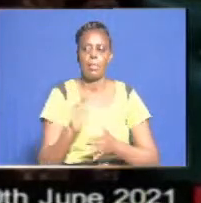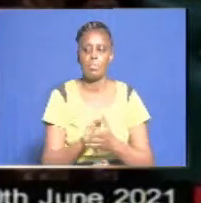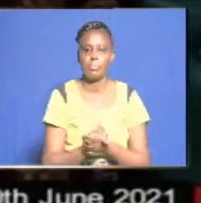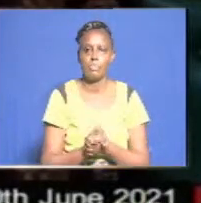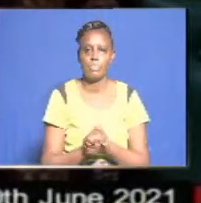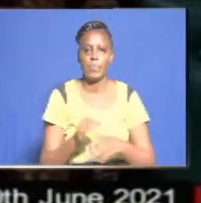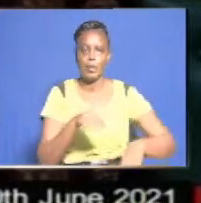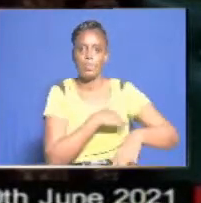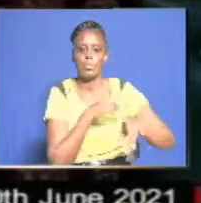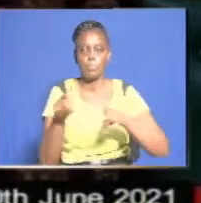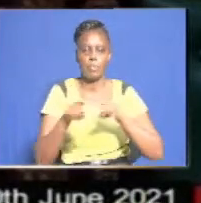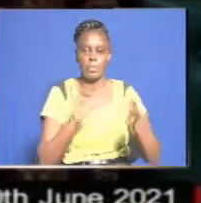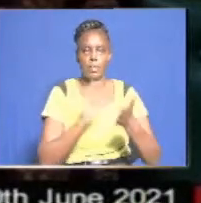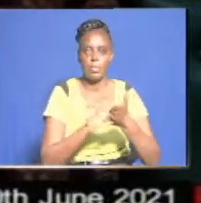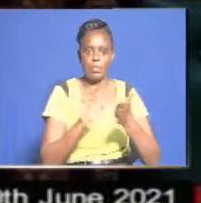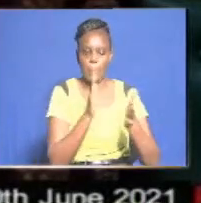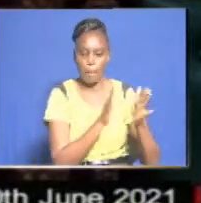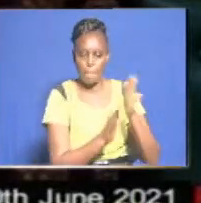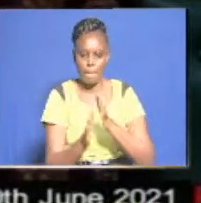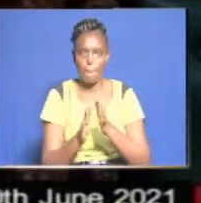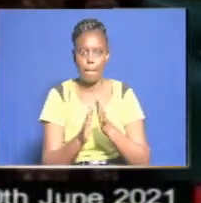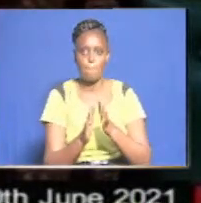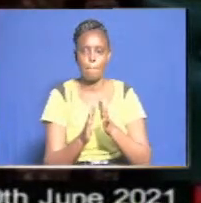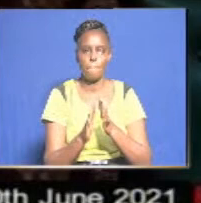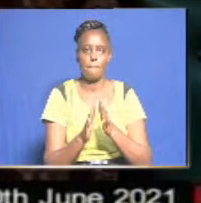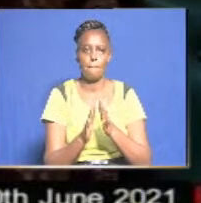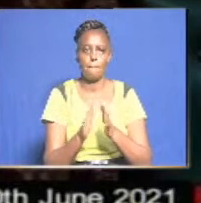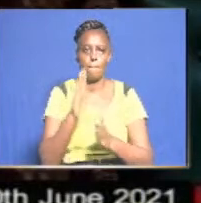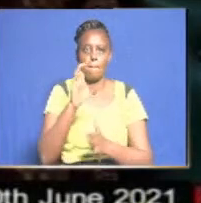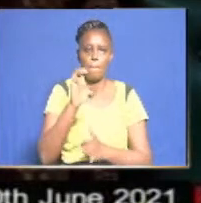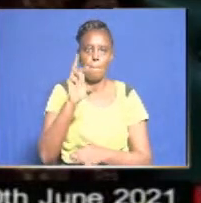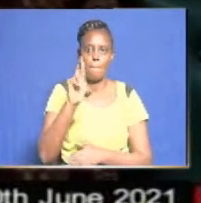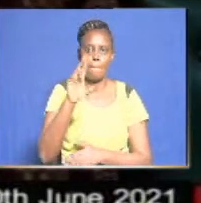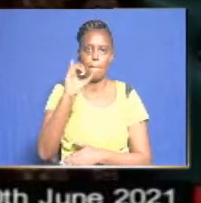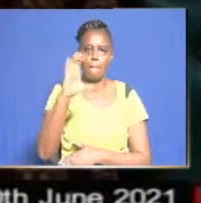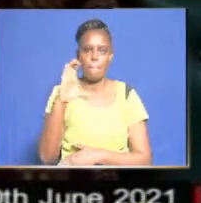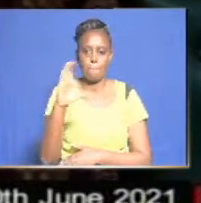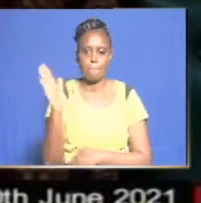the Chief Administrative Secretary, Planning, Mr. Eric Simiu Wafuho,